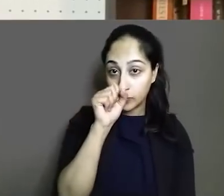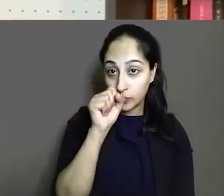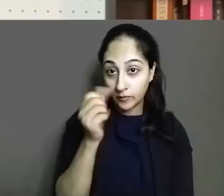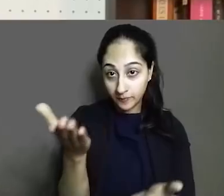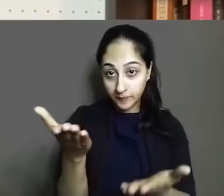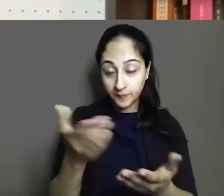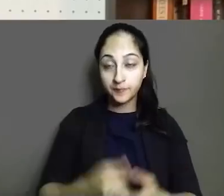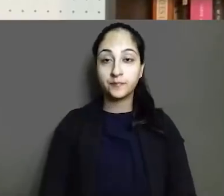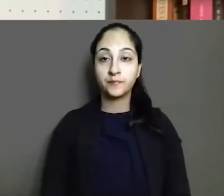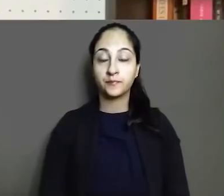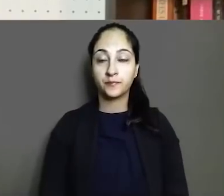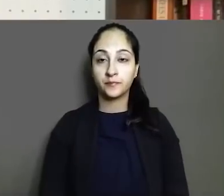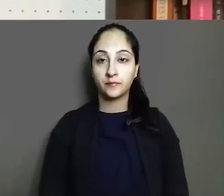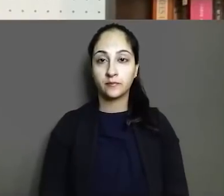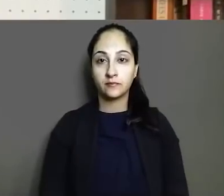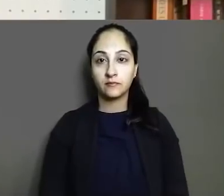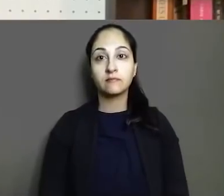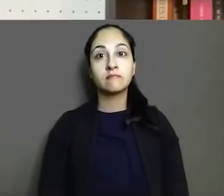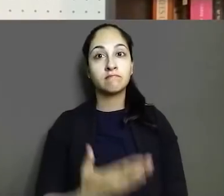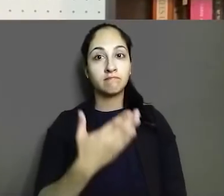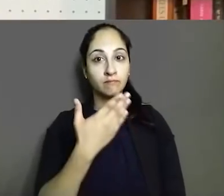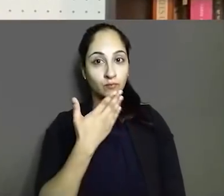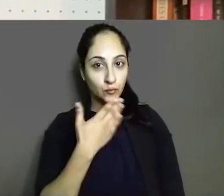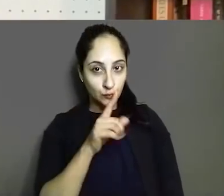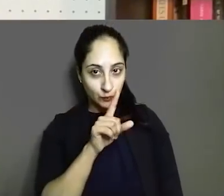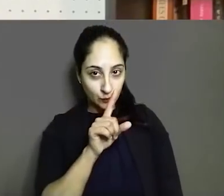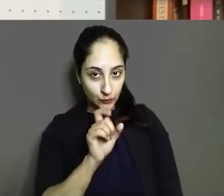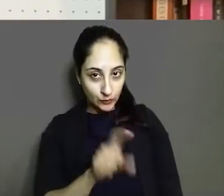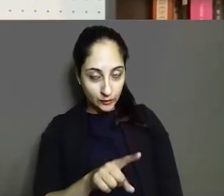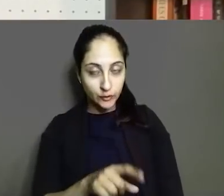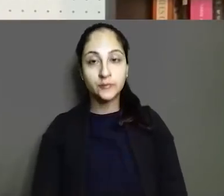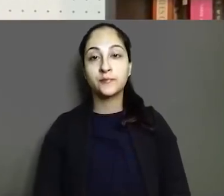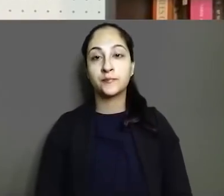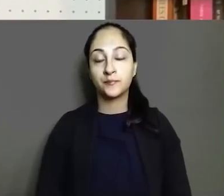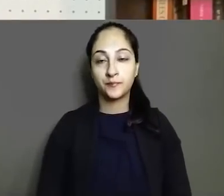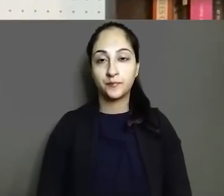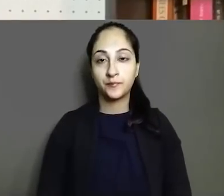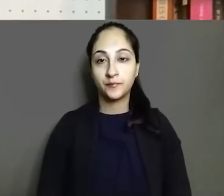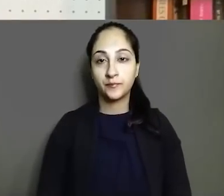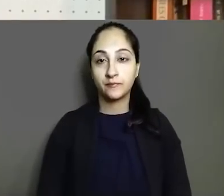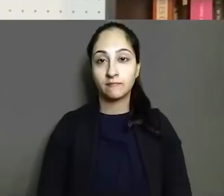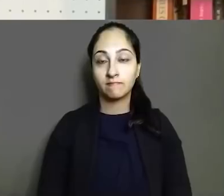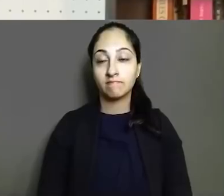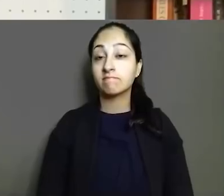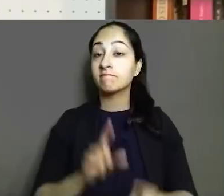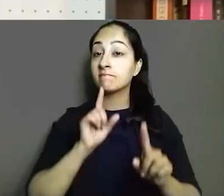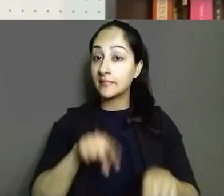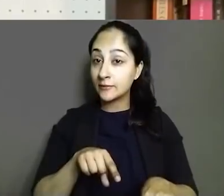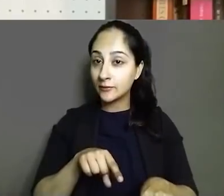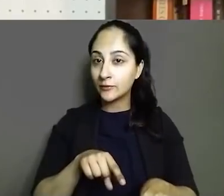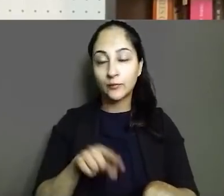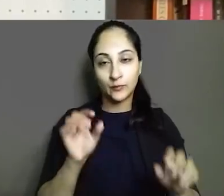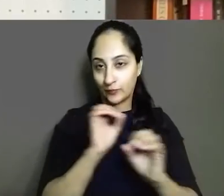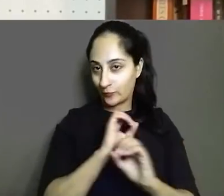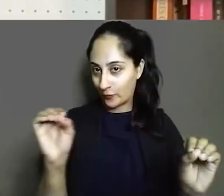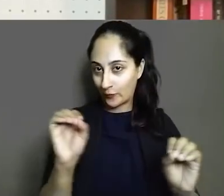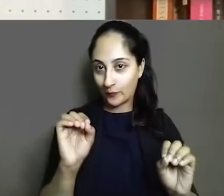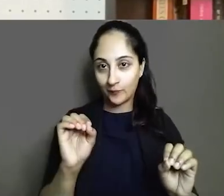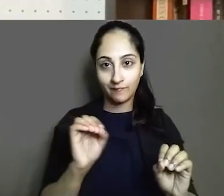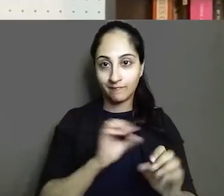our colleagues in the Canadian Muslim COVID task force, and through